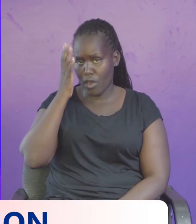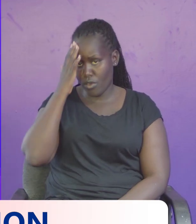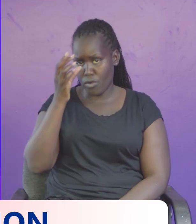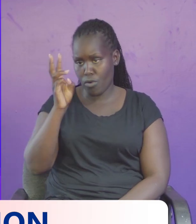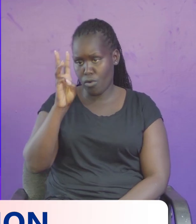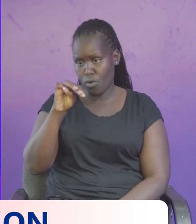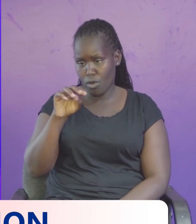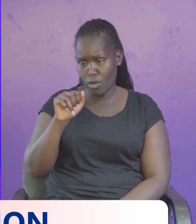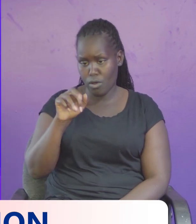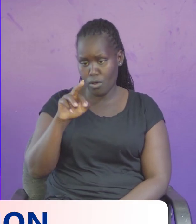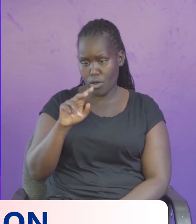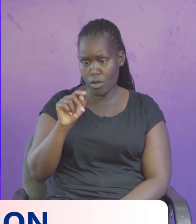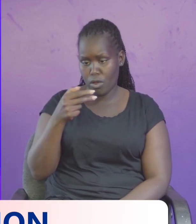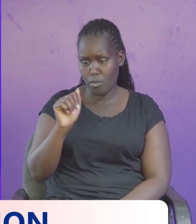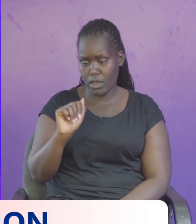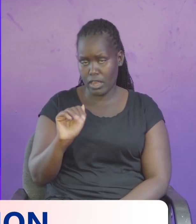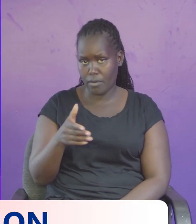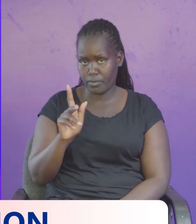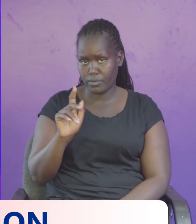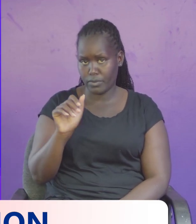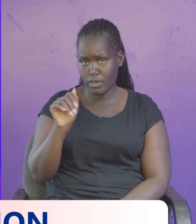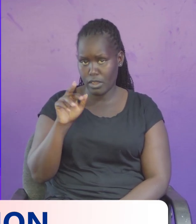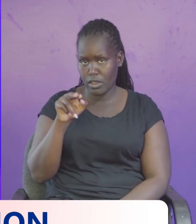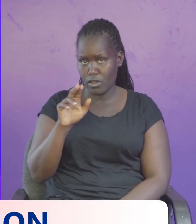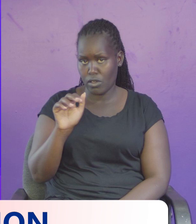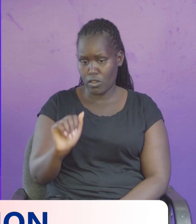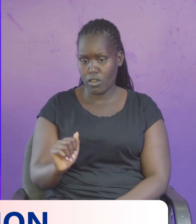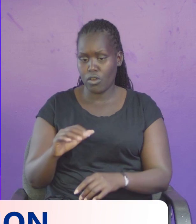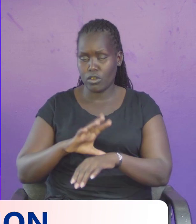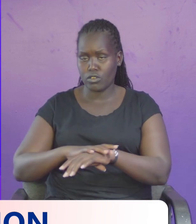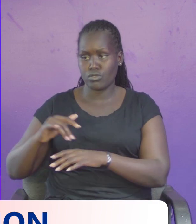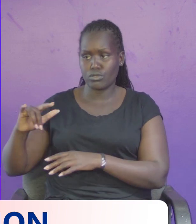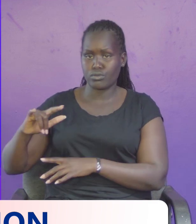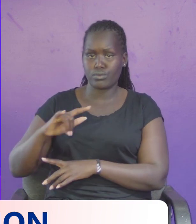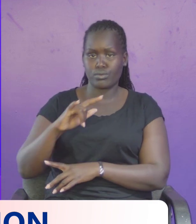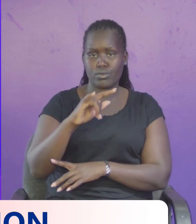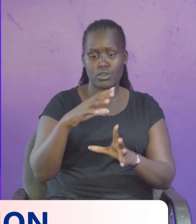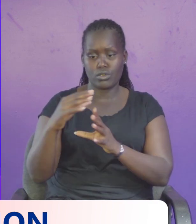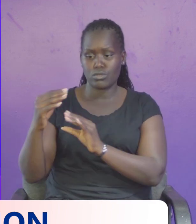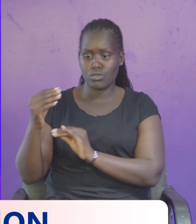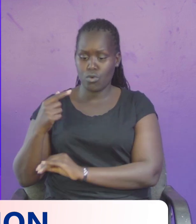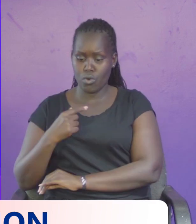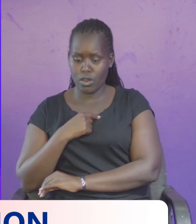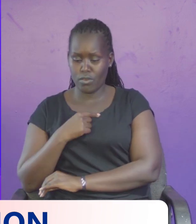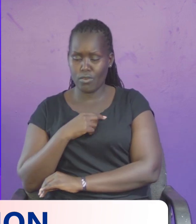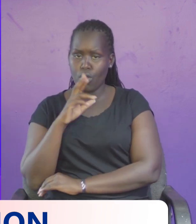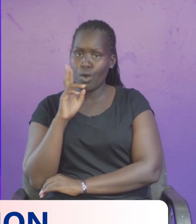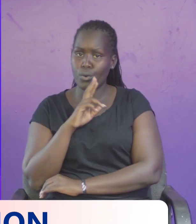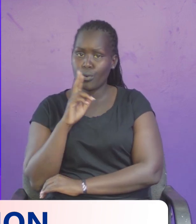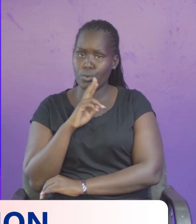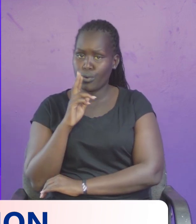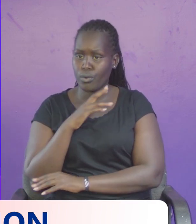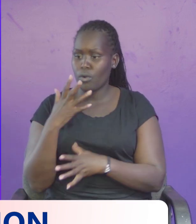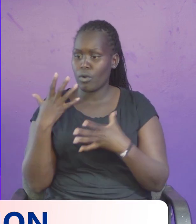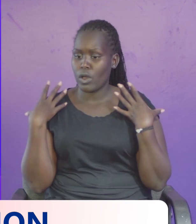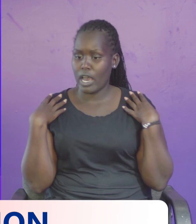took an airplane, an air journey to just go and visit? Too risky an